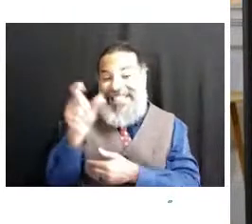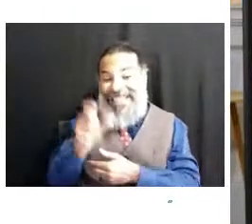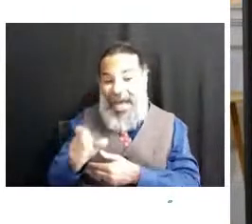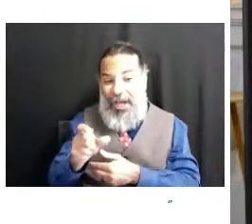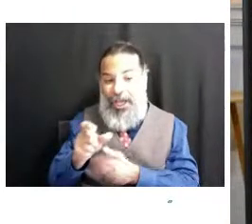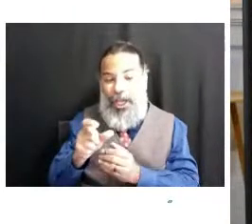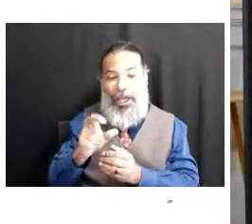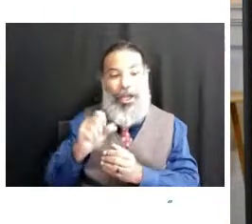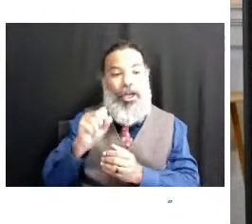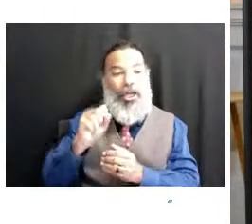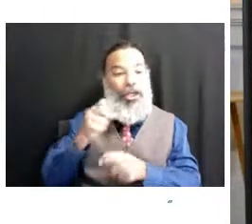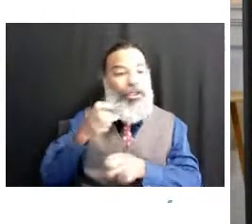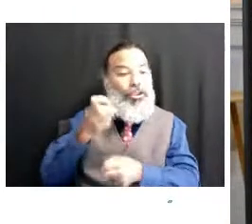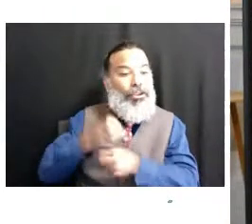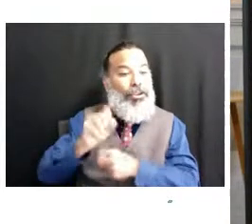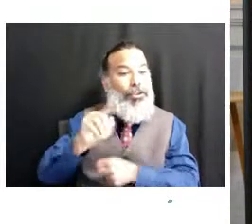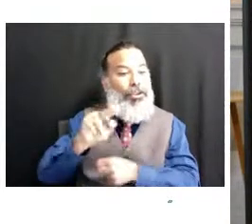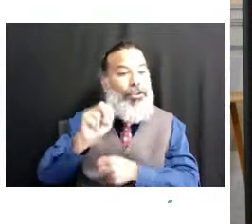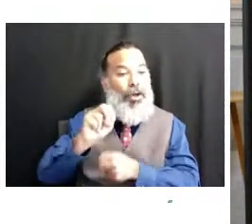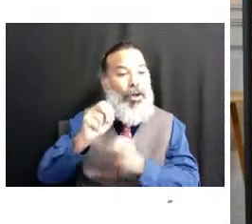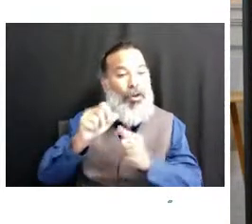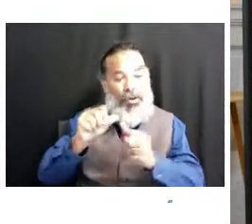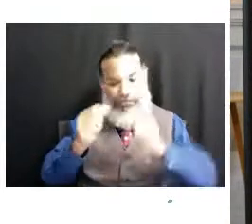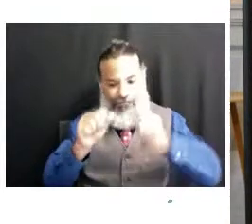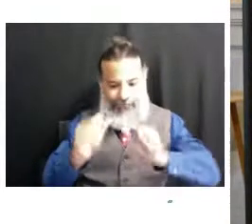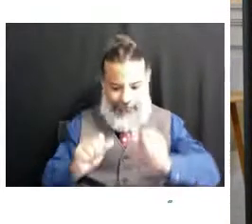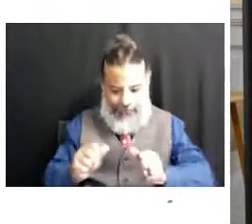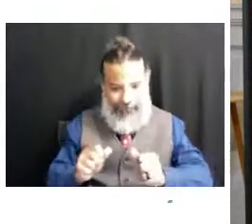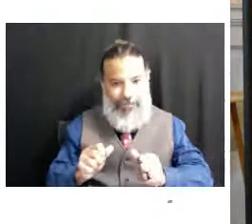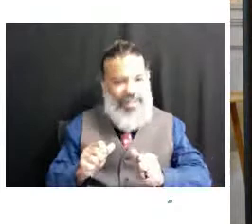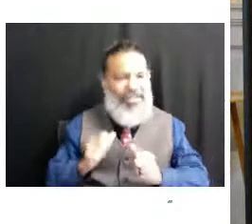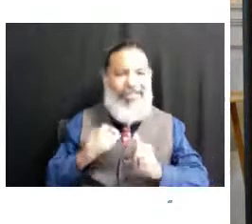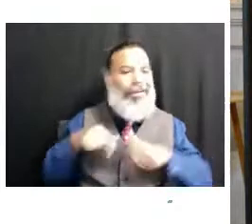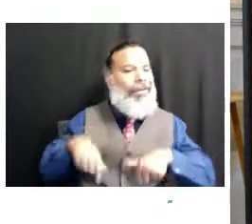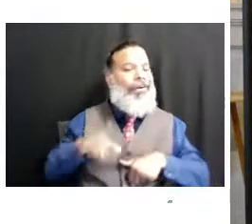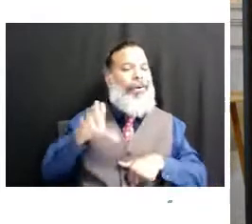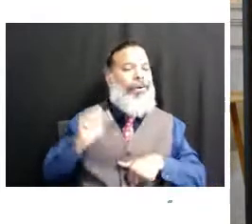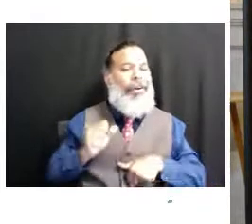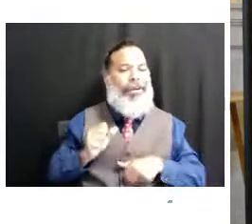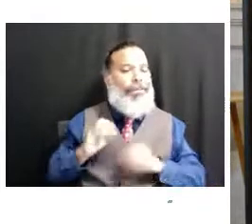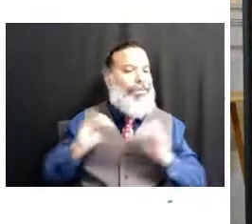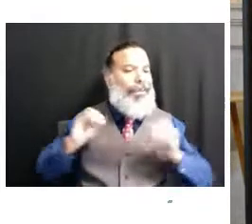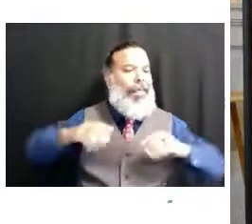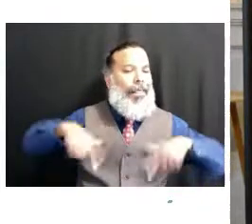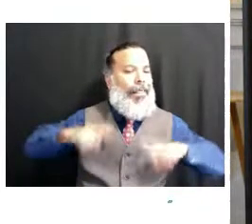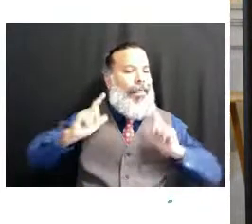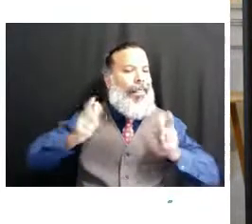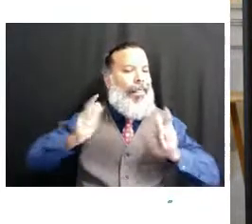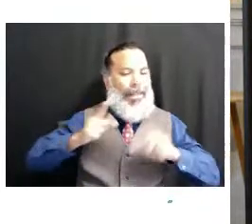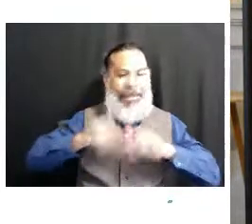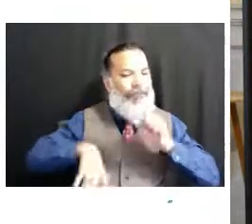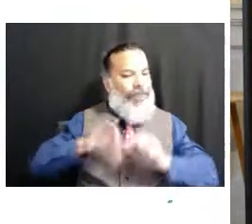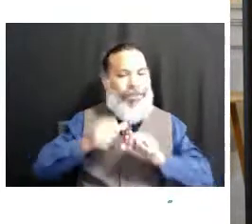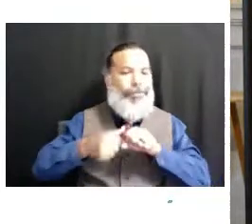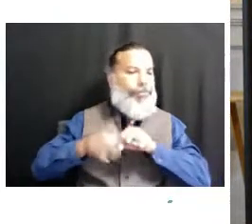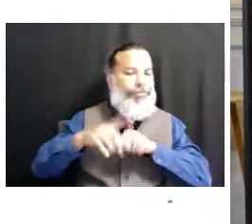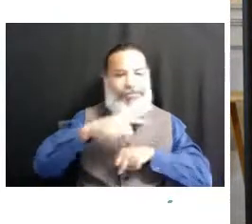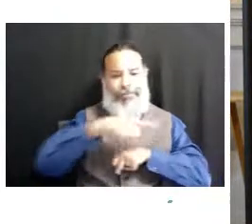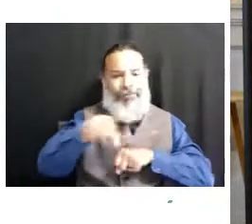there wasn't anyone that was competent in the United States. And they had begun working on